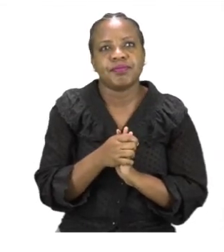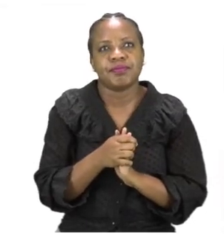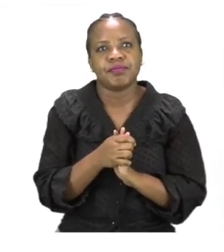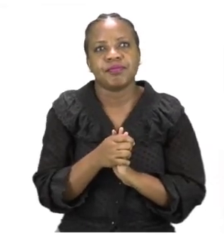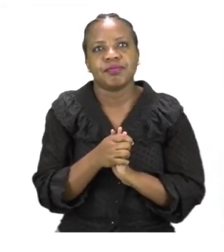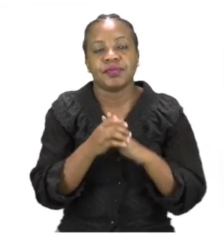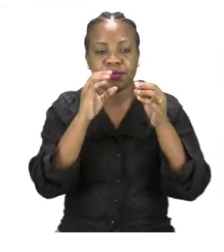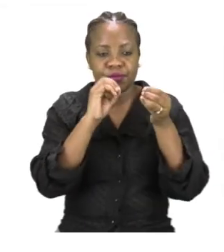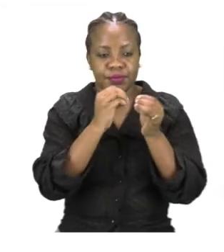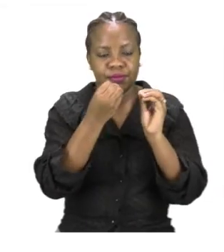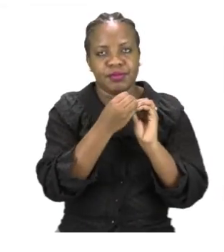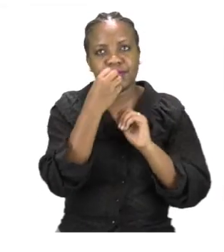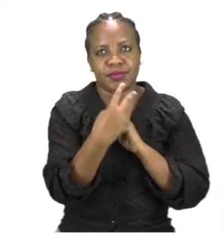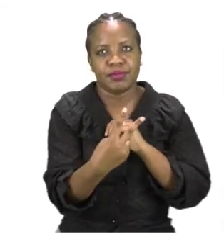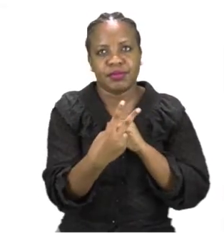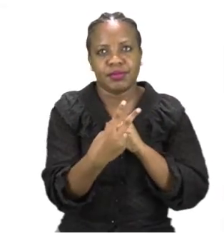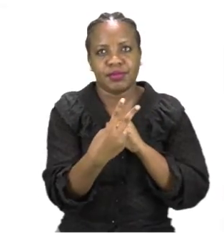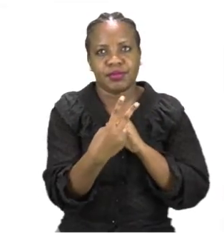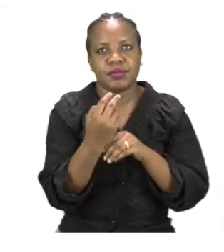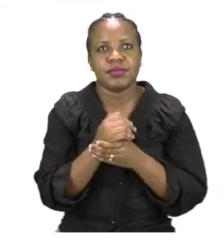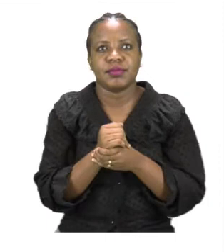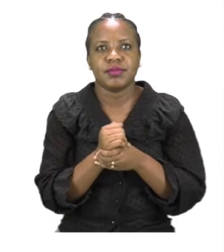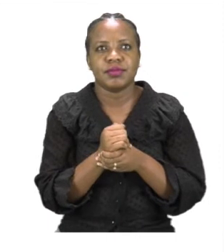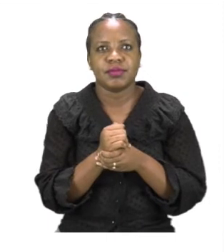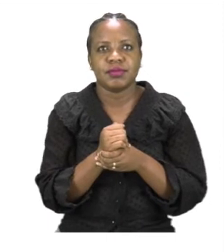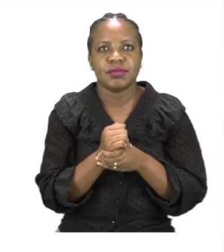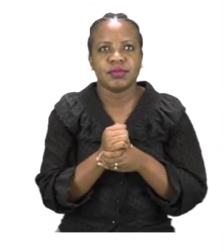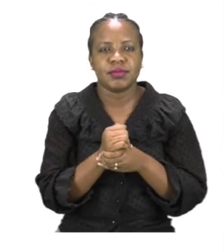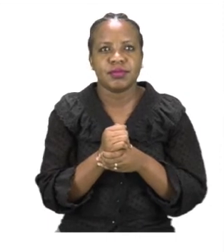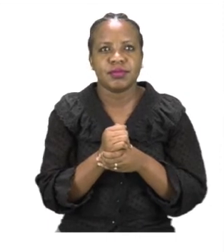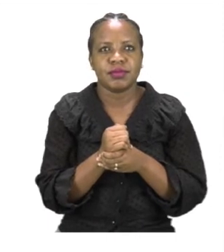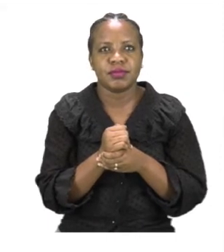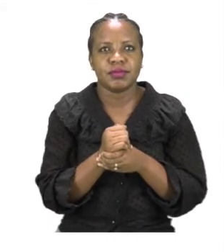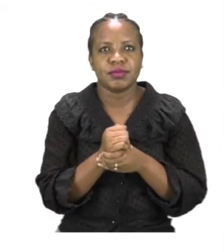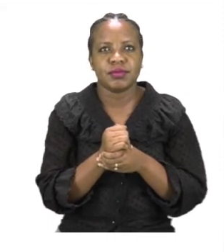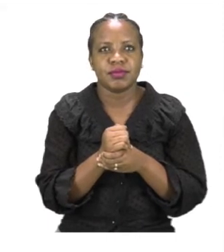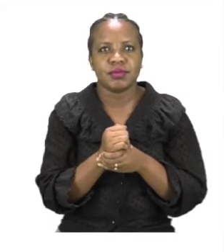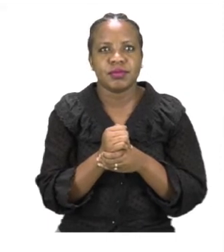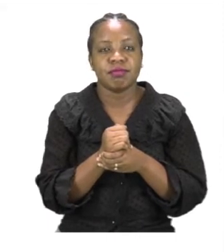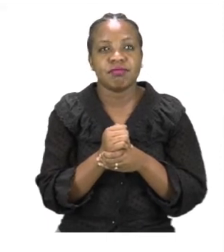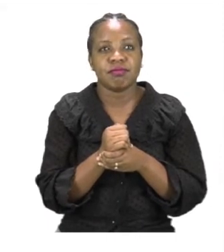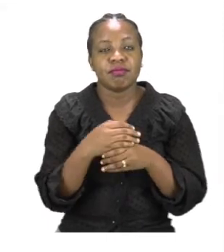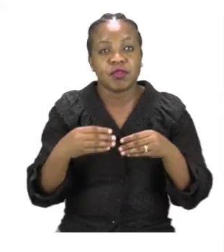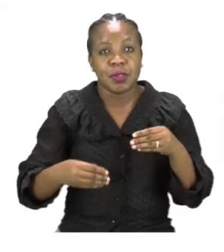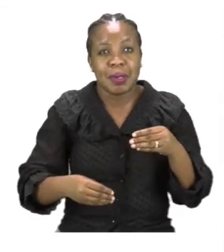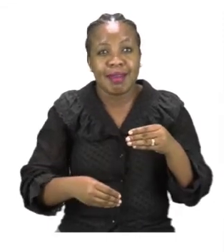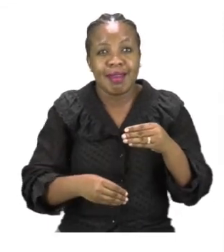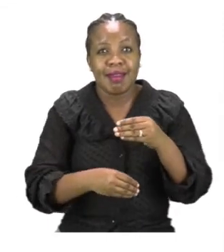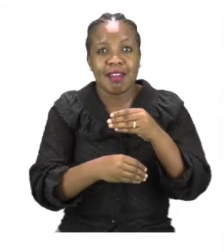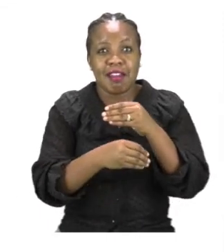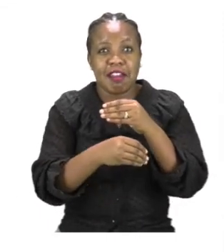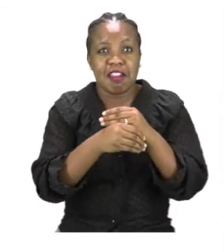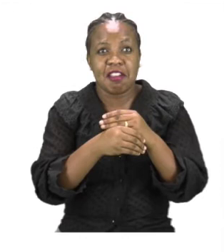on to number 2. Number 2 is saying we are adding decades.